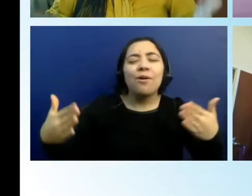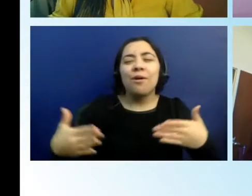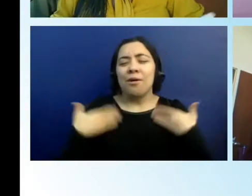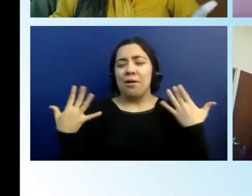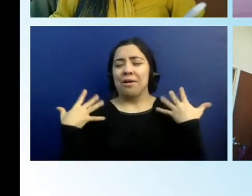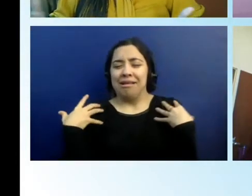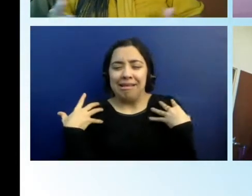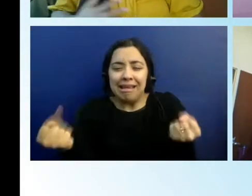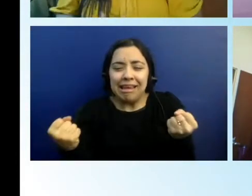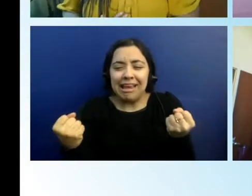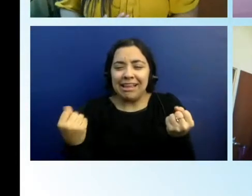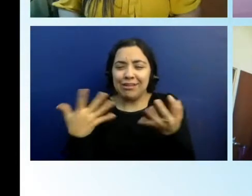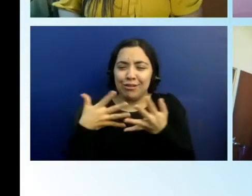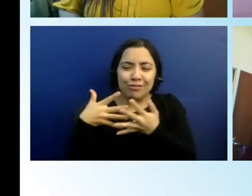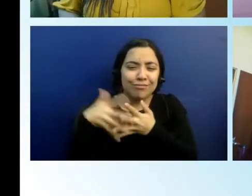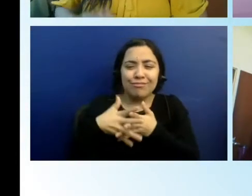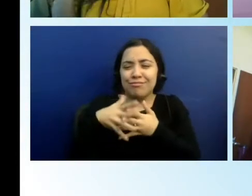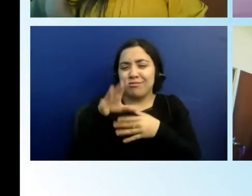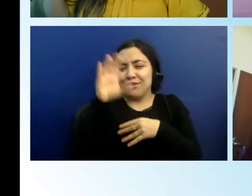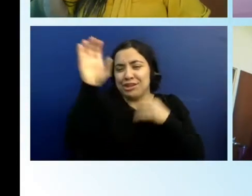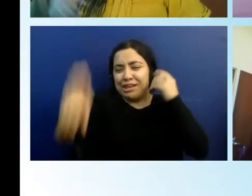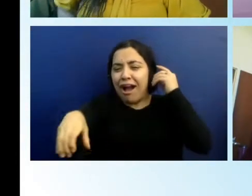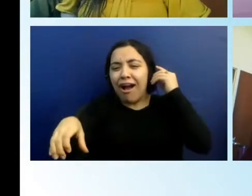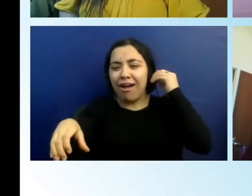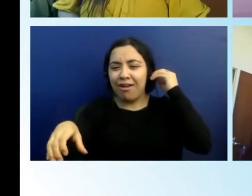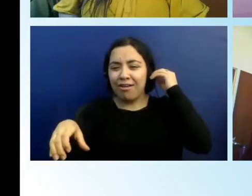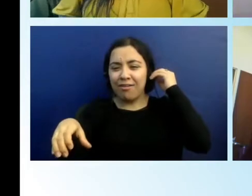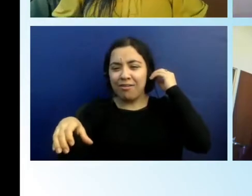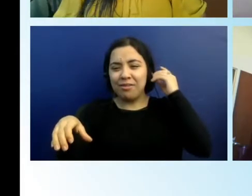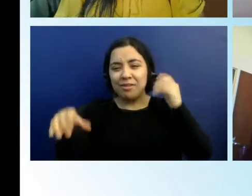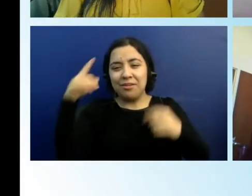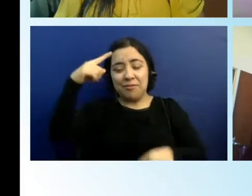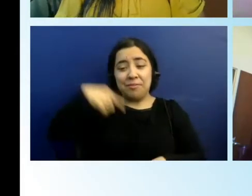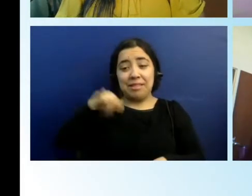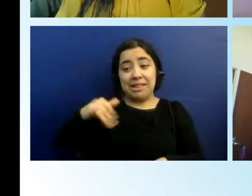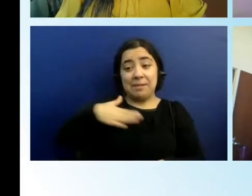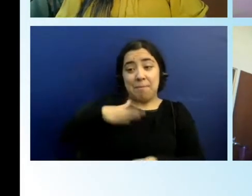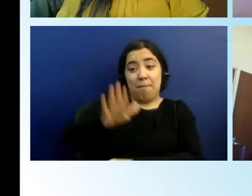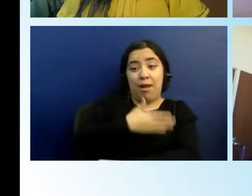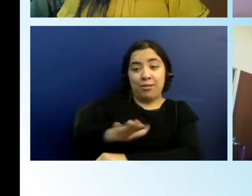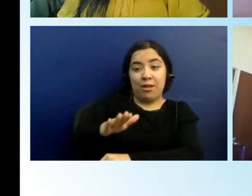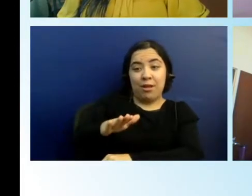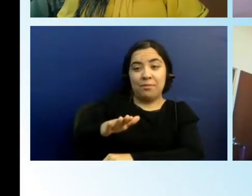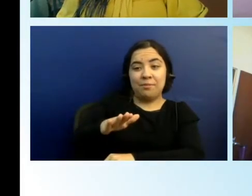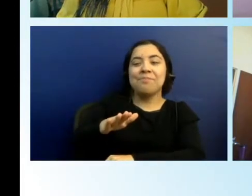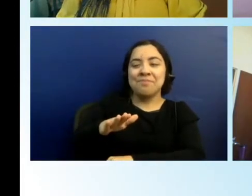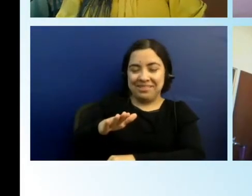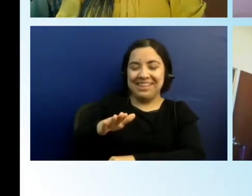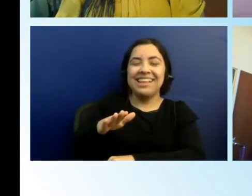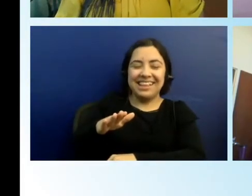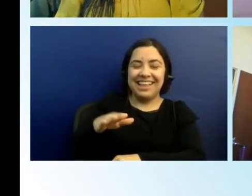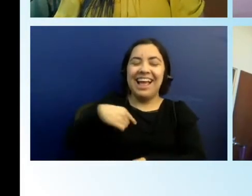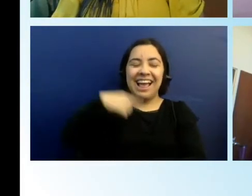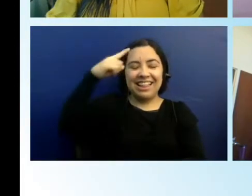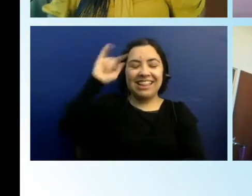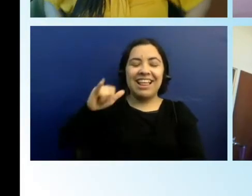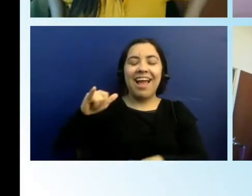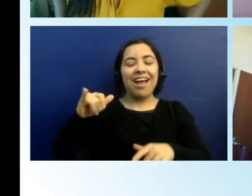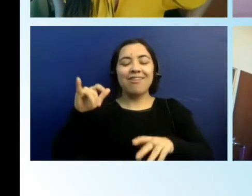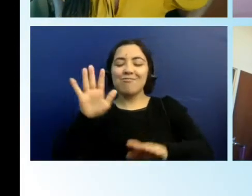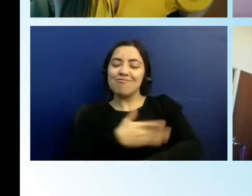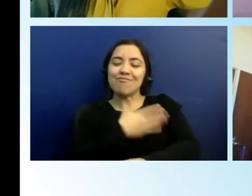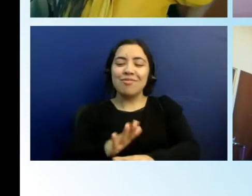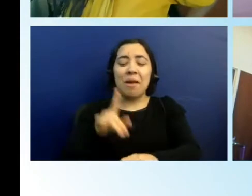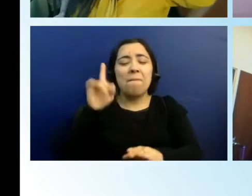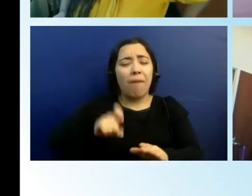so Chicago that I love it so much. So that would be my song. Because I think the soundtrack has got to have some